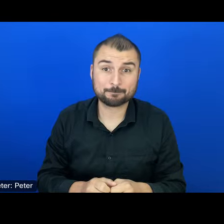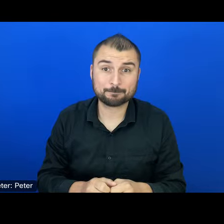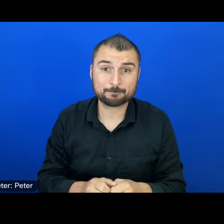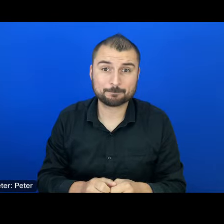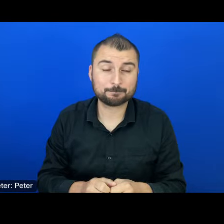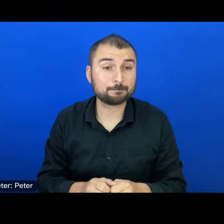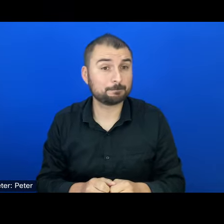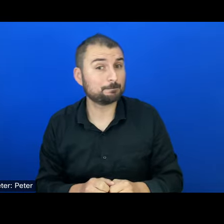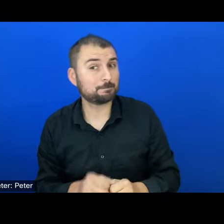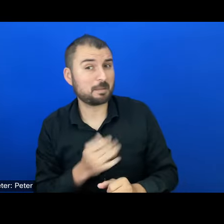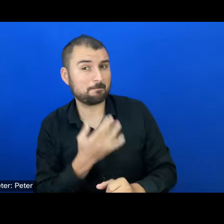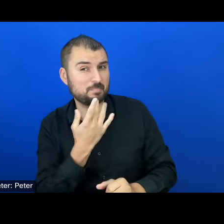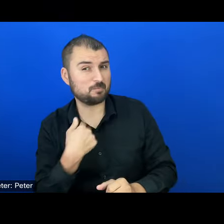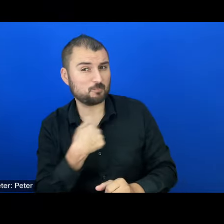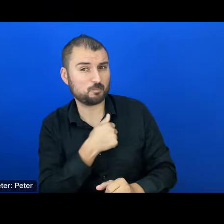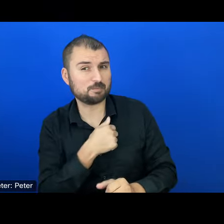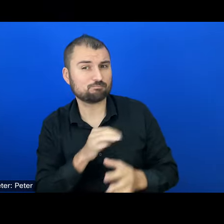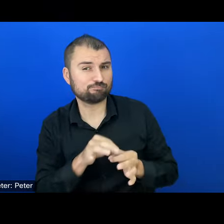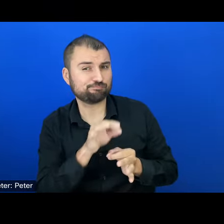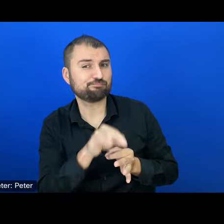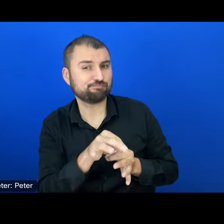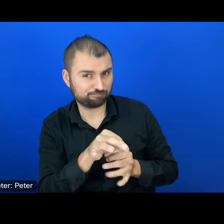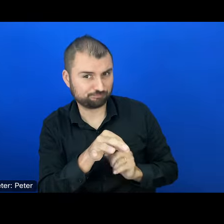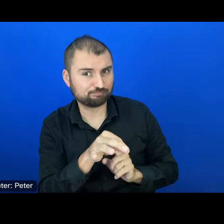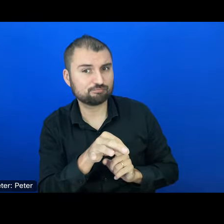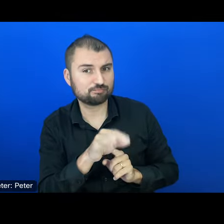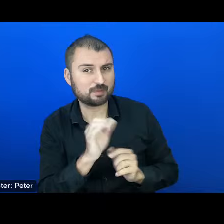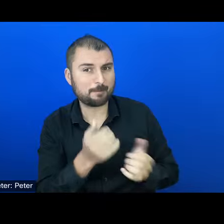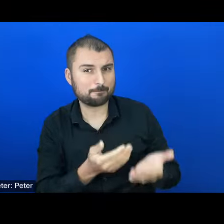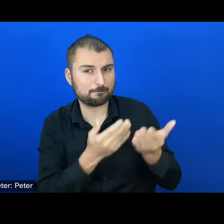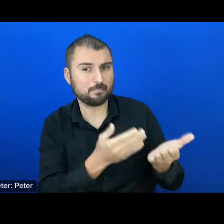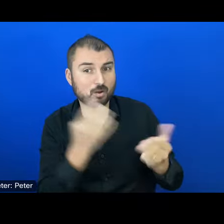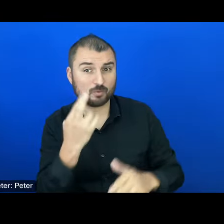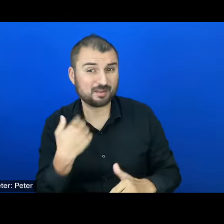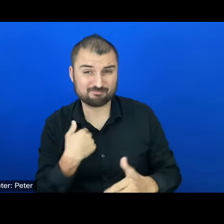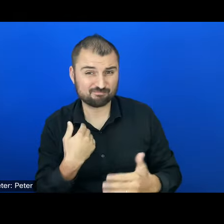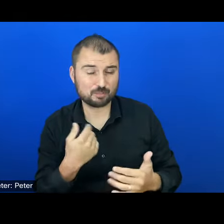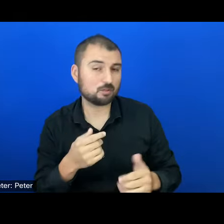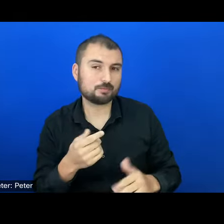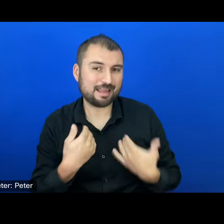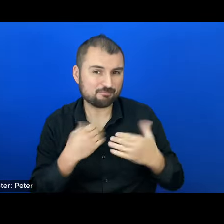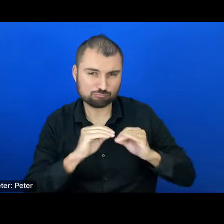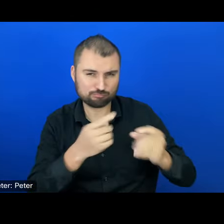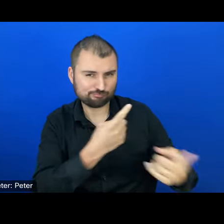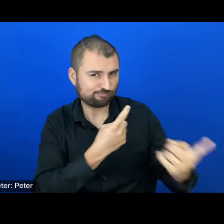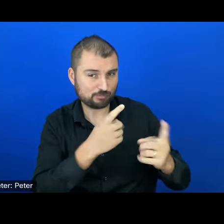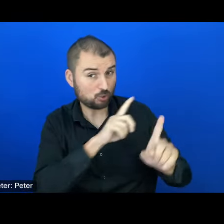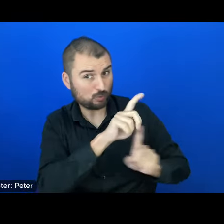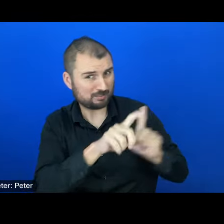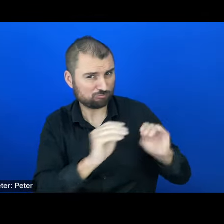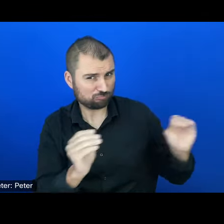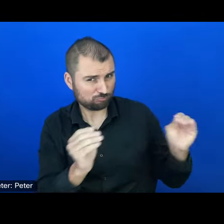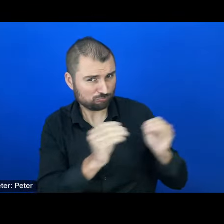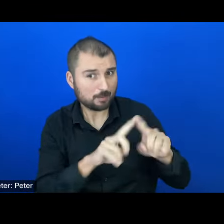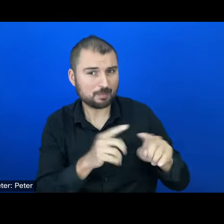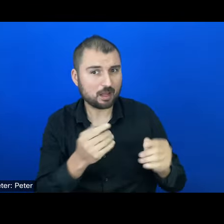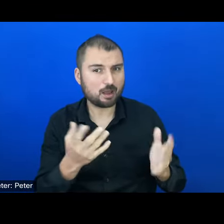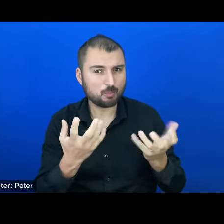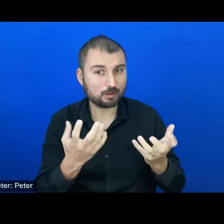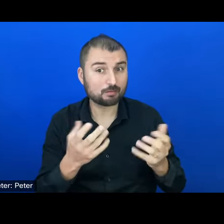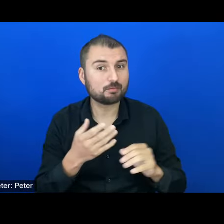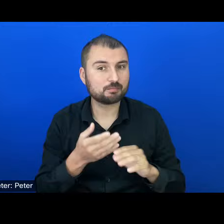I would prefer that we defer the motion. I don't have any more questions, but I would like to have a copy of